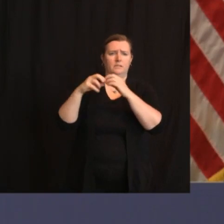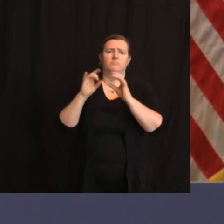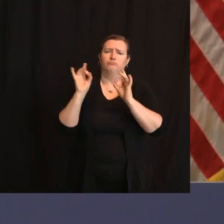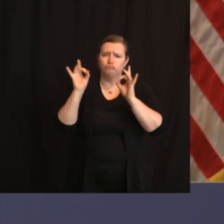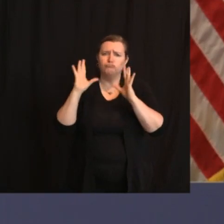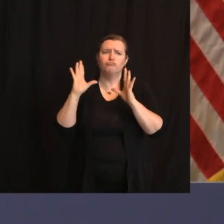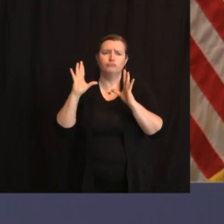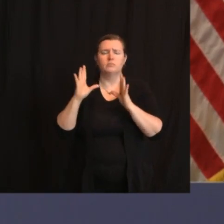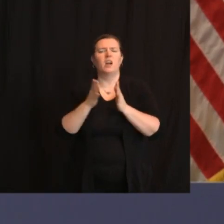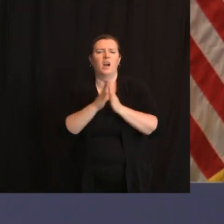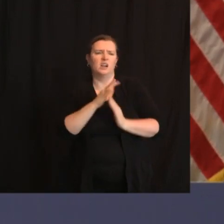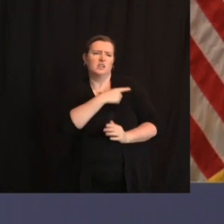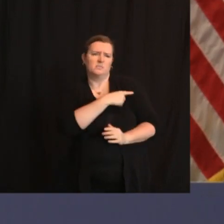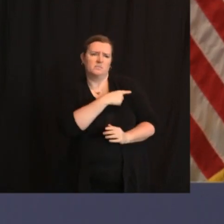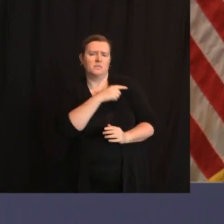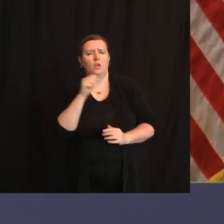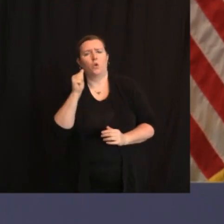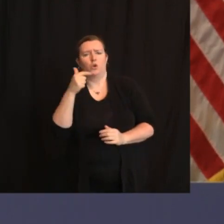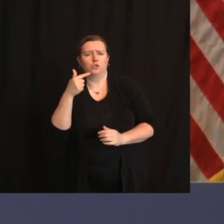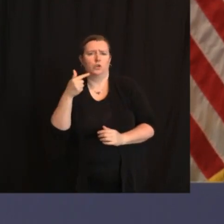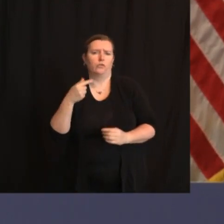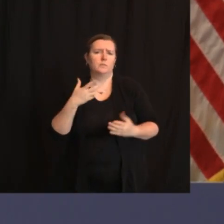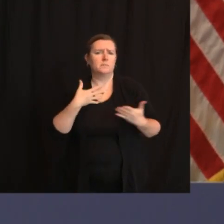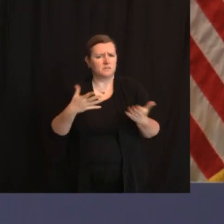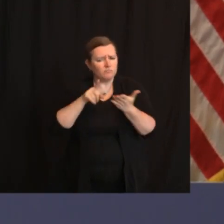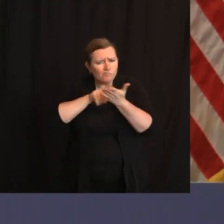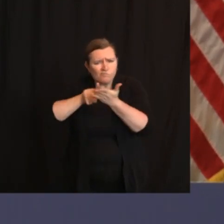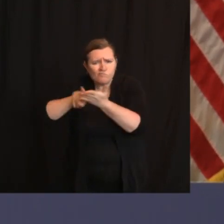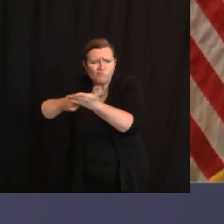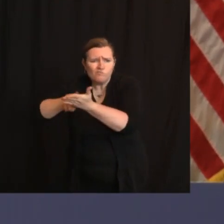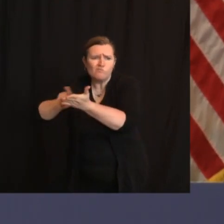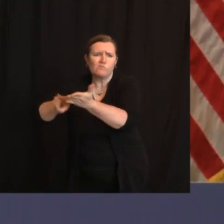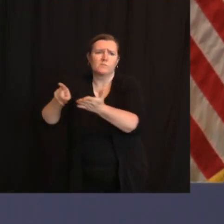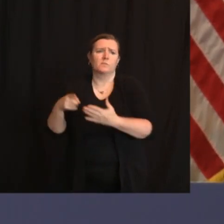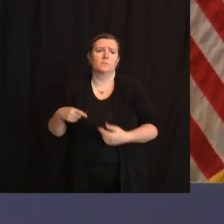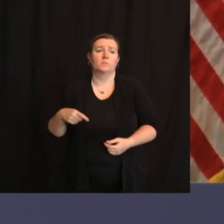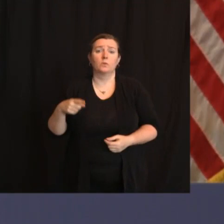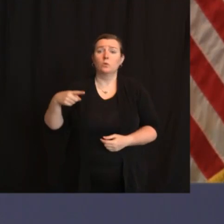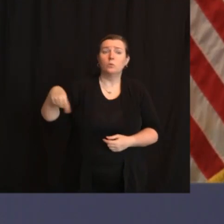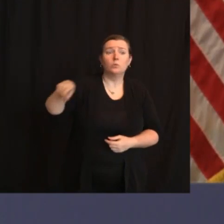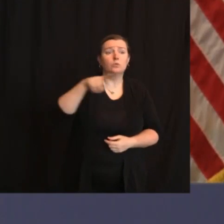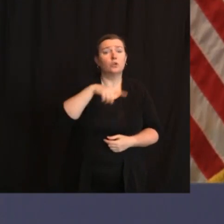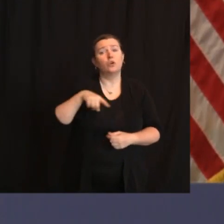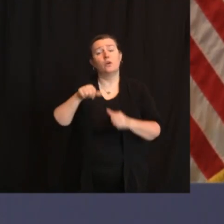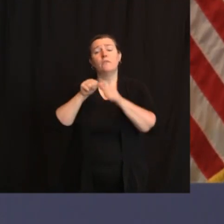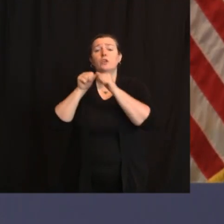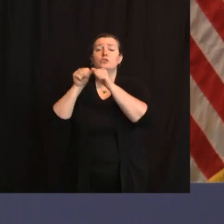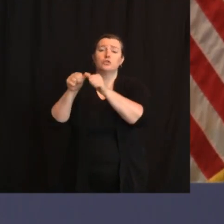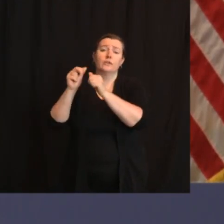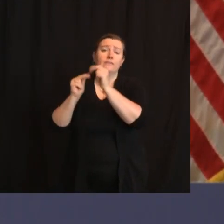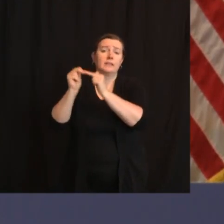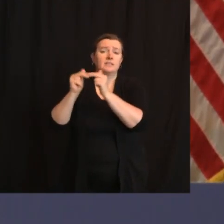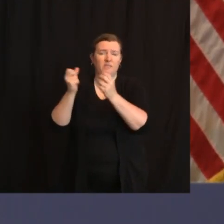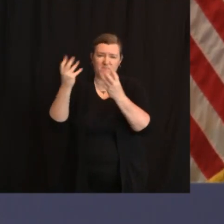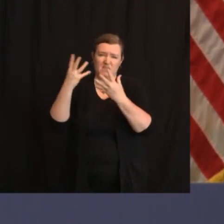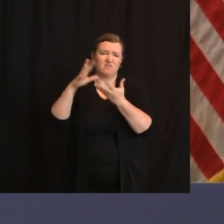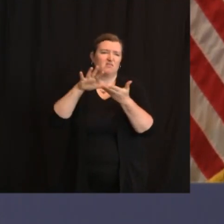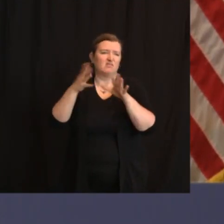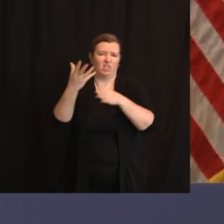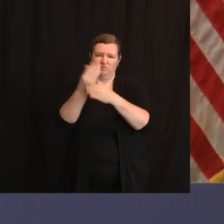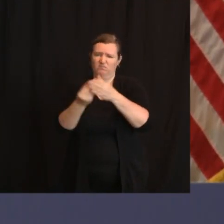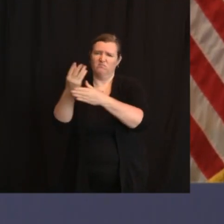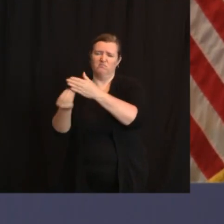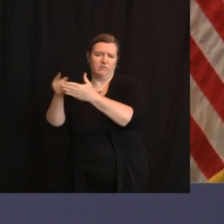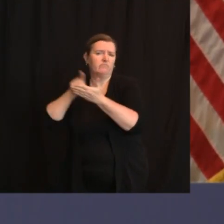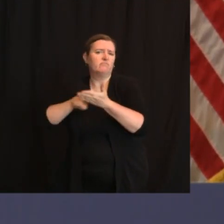facilities that have experienced a disproportionate number of deaths. I have asked him to join us today to speak to the task force that he